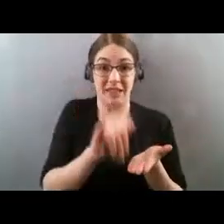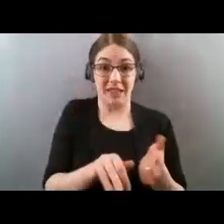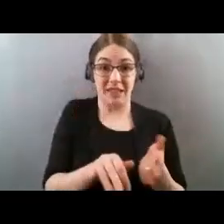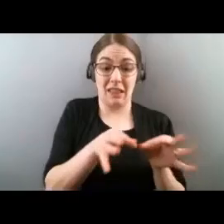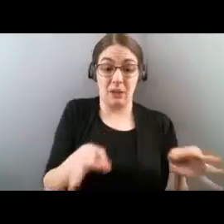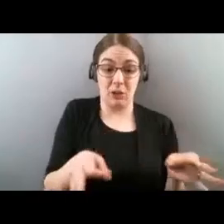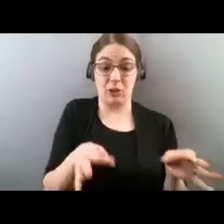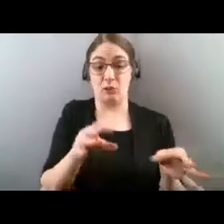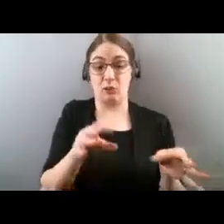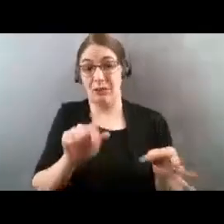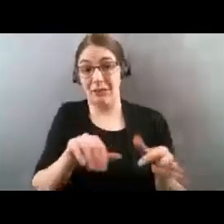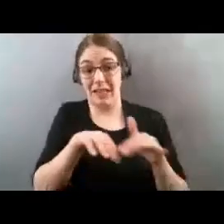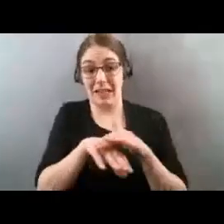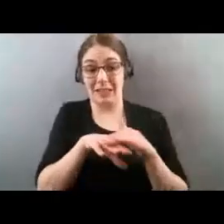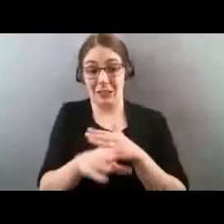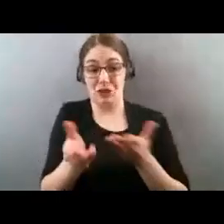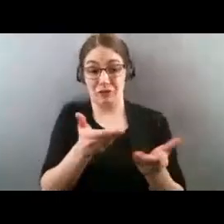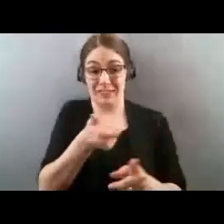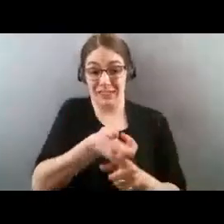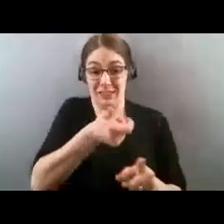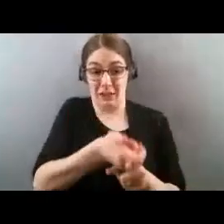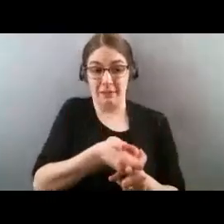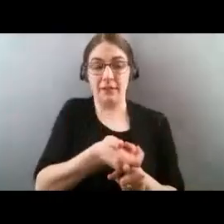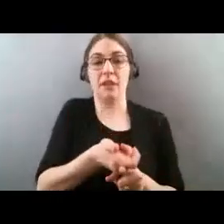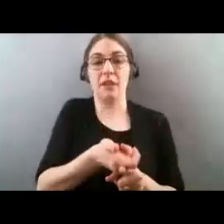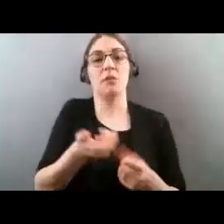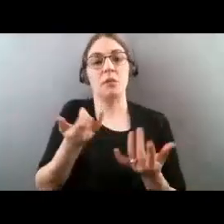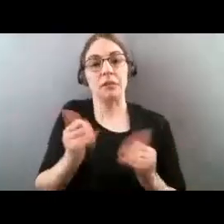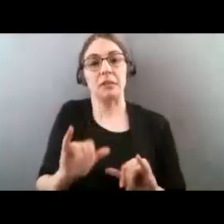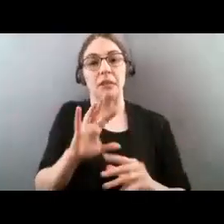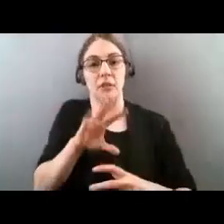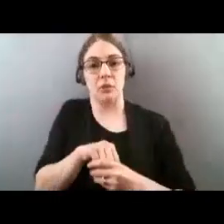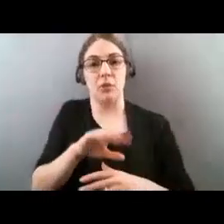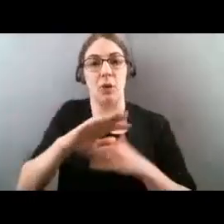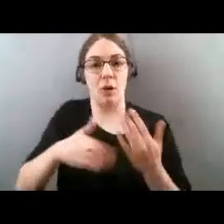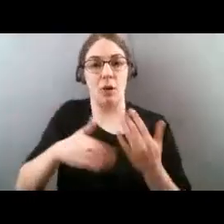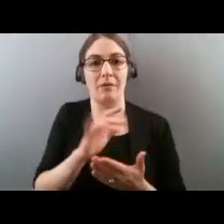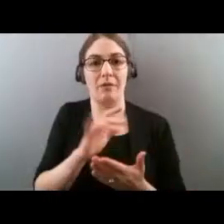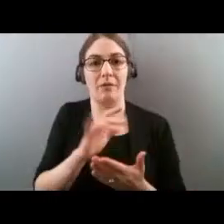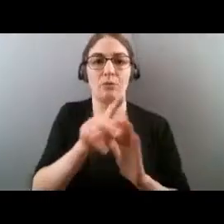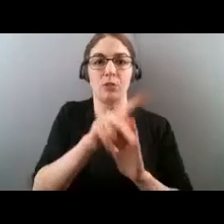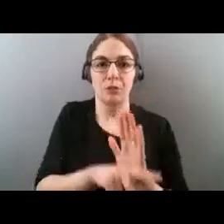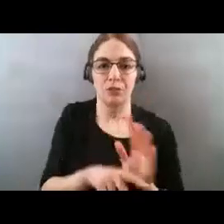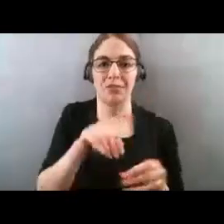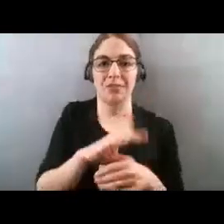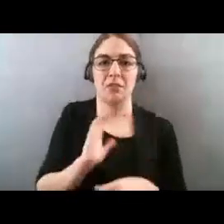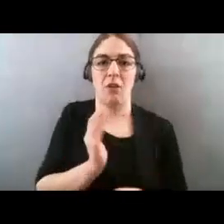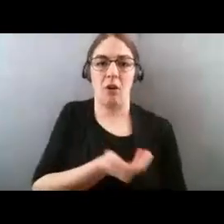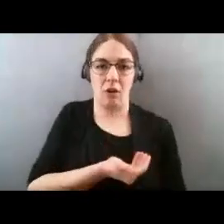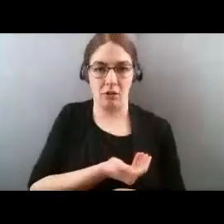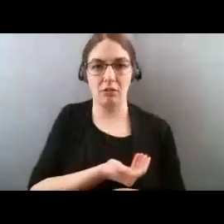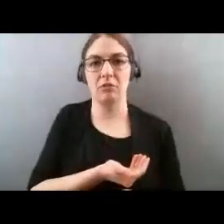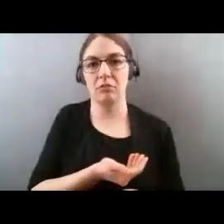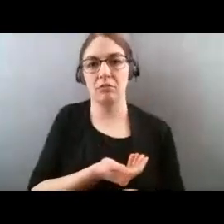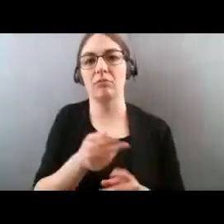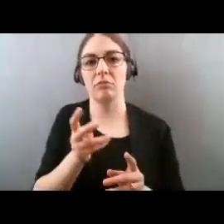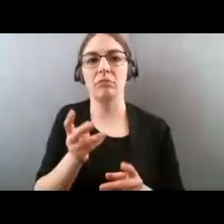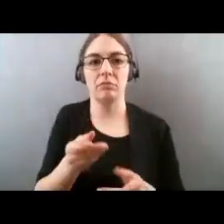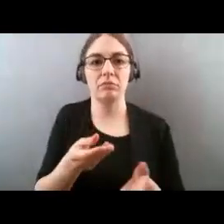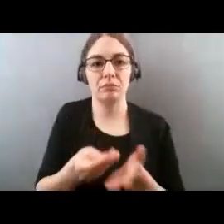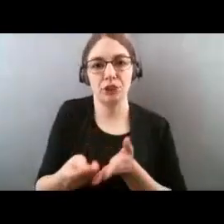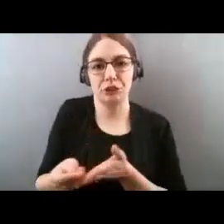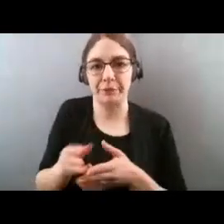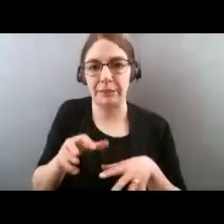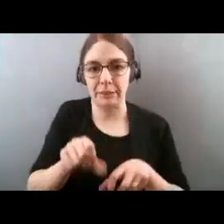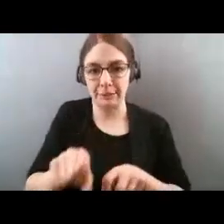itself, we have incorporated those principles in all of our procurements. So, if we're hiring an interpreter, obviously we want there to be